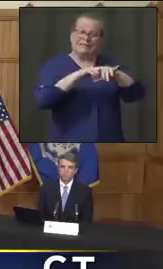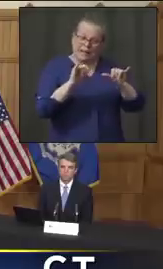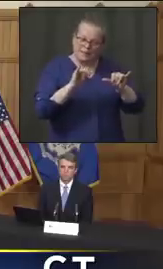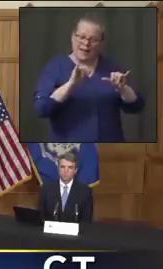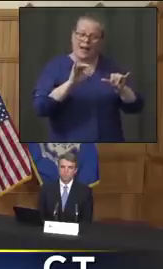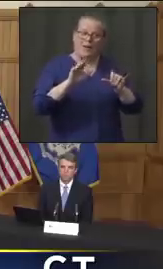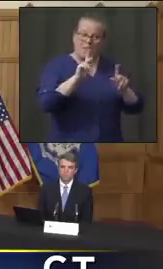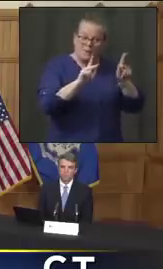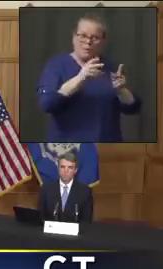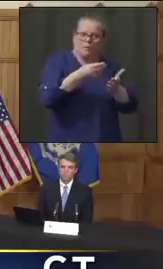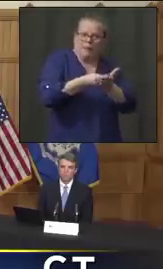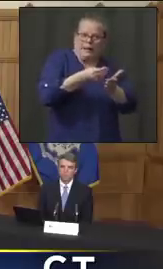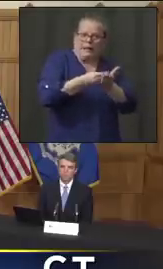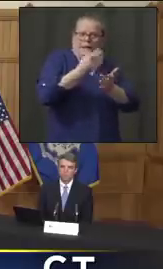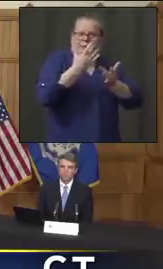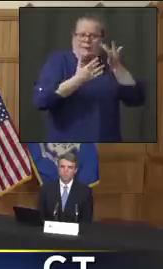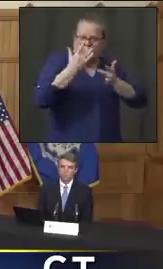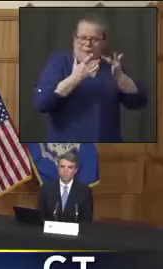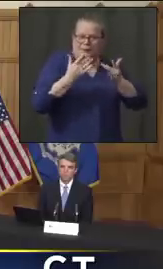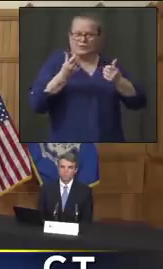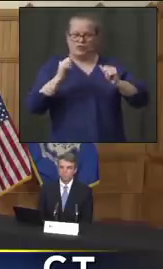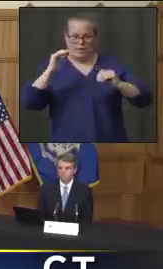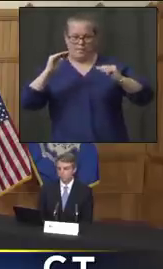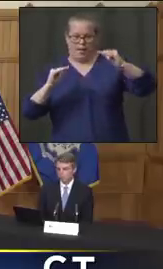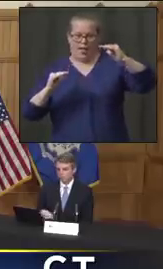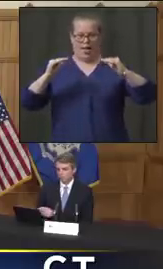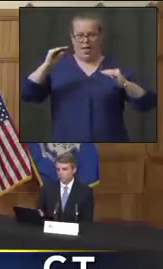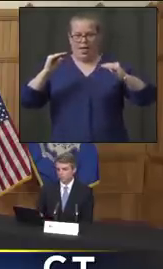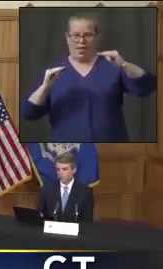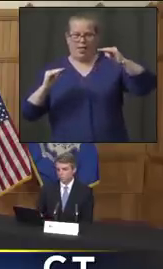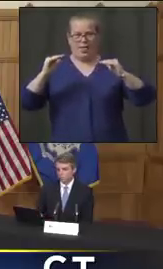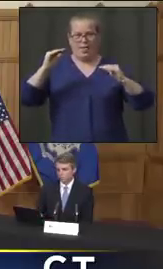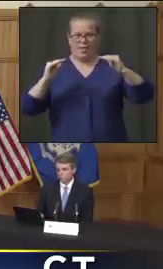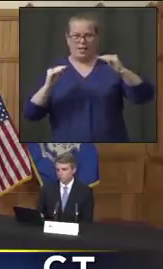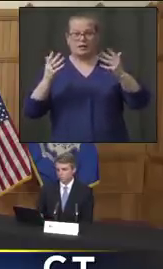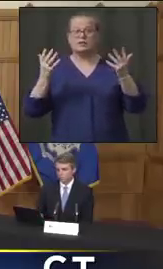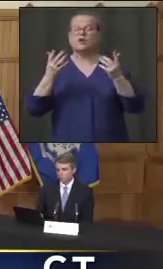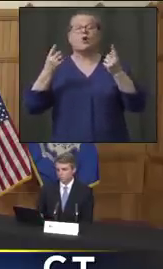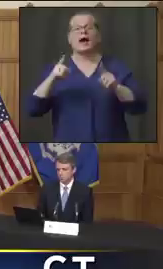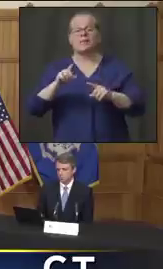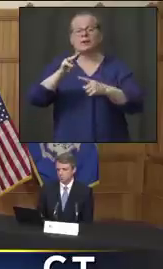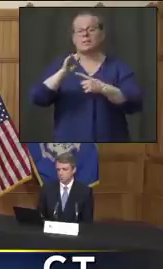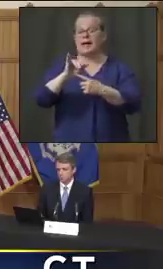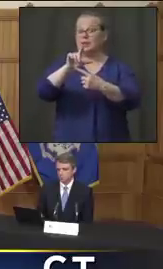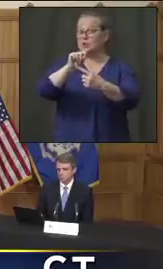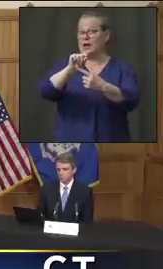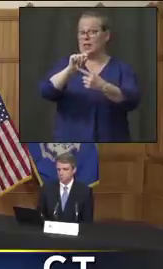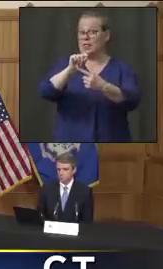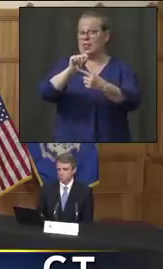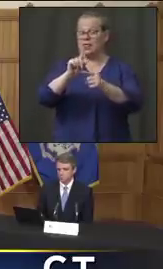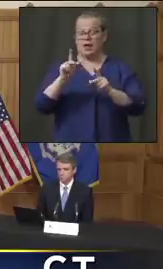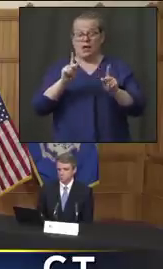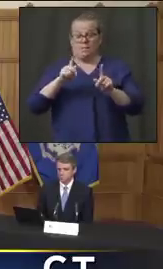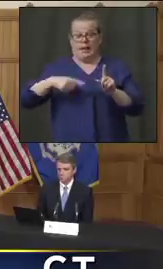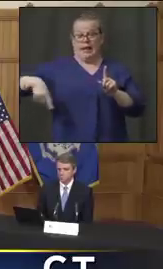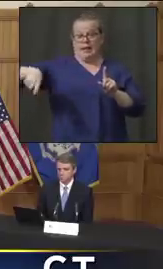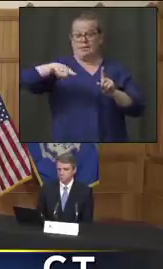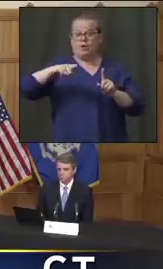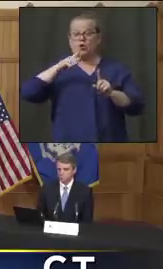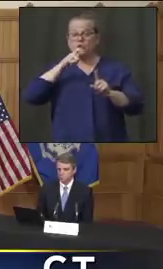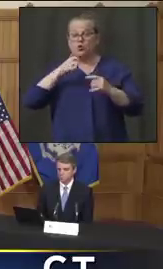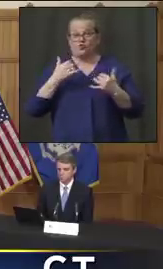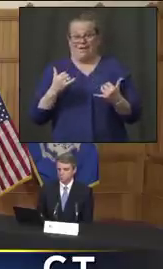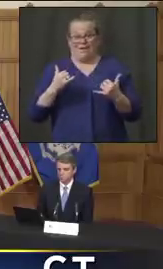20th, what percentage of the folks now unemployed will you expect to be back at